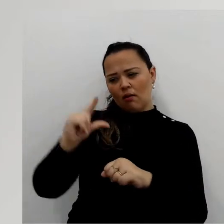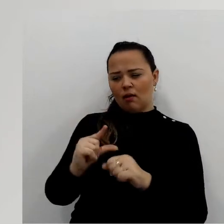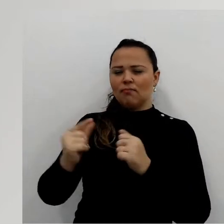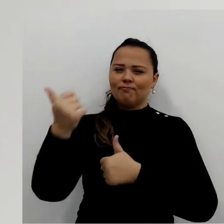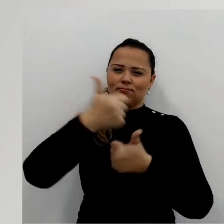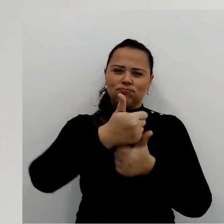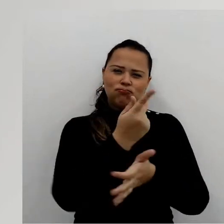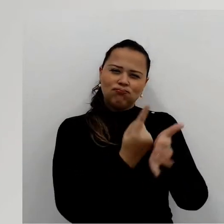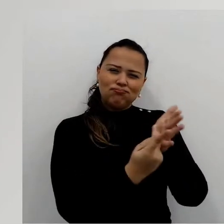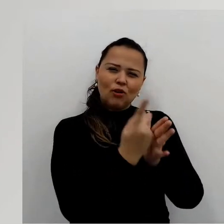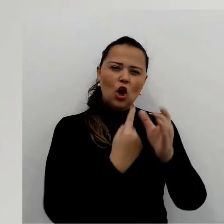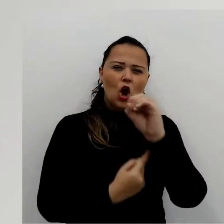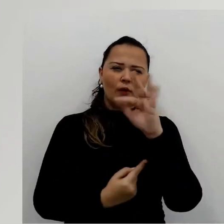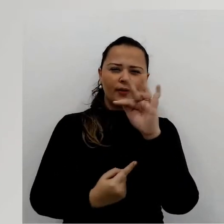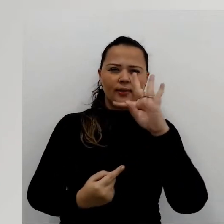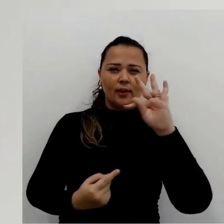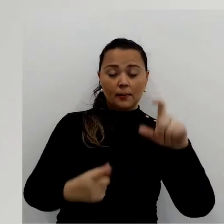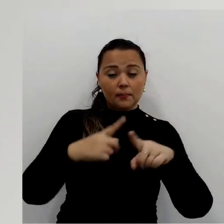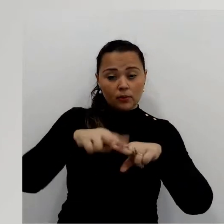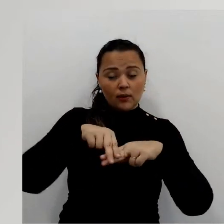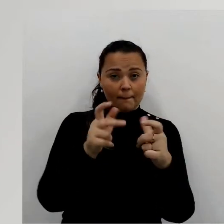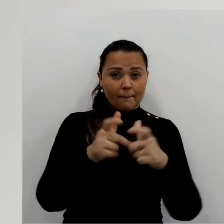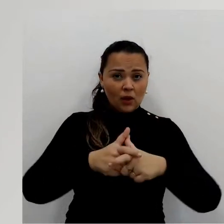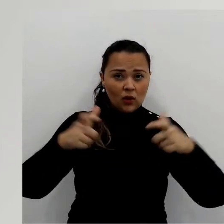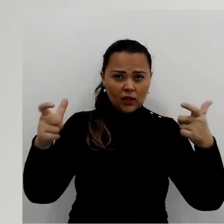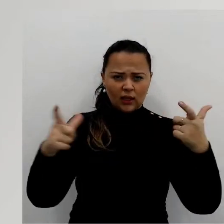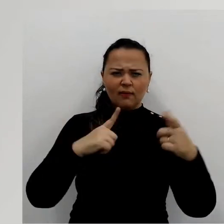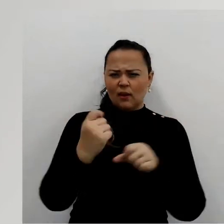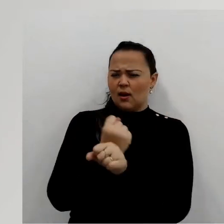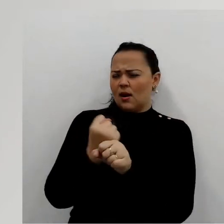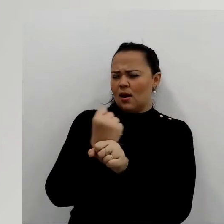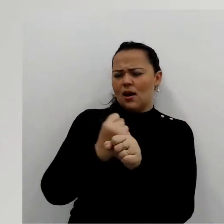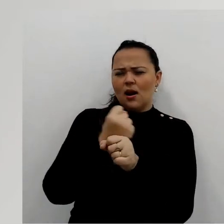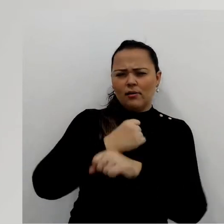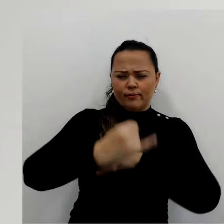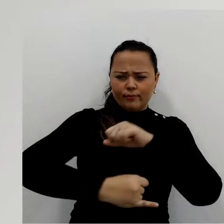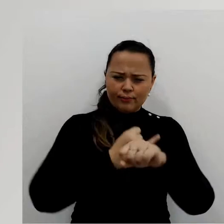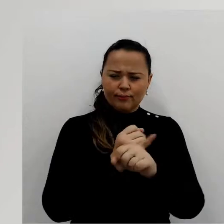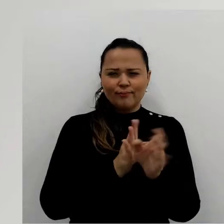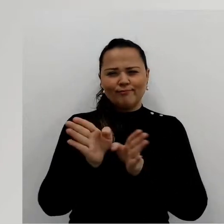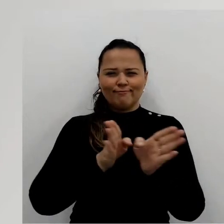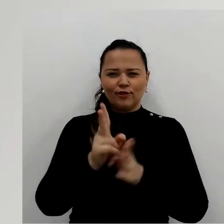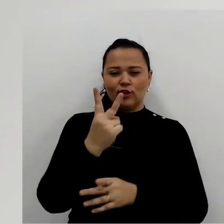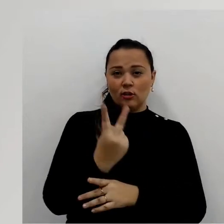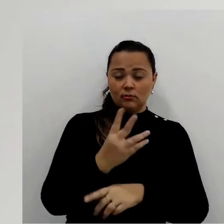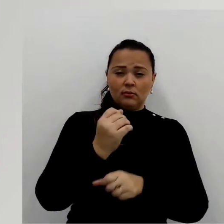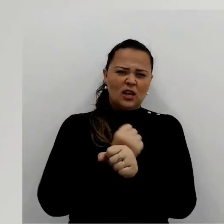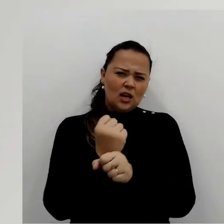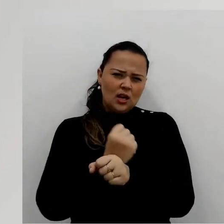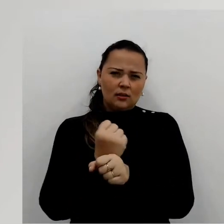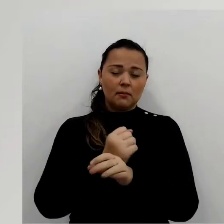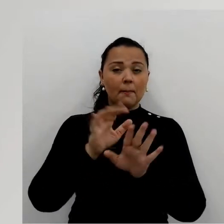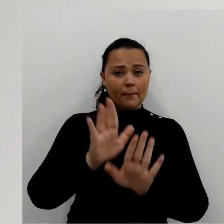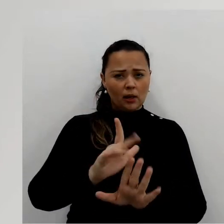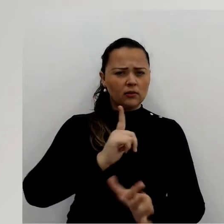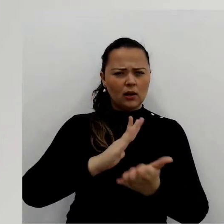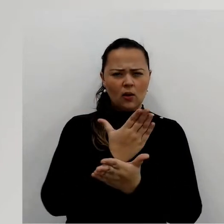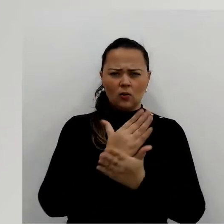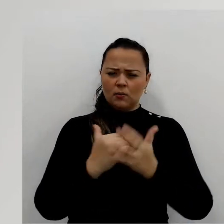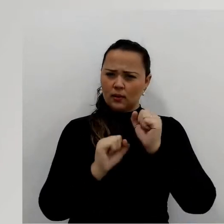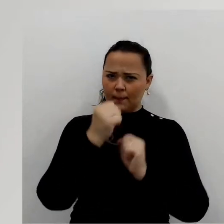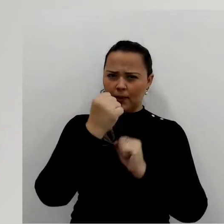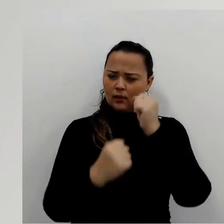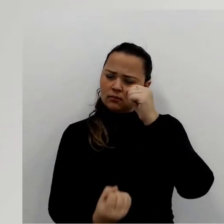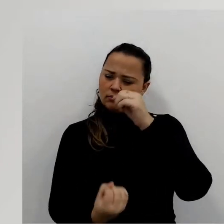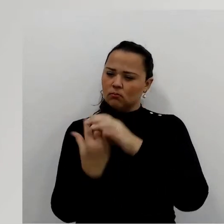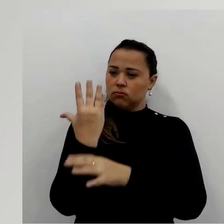printers today have both offset and digital. However, there are markets growing up where they don't need the long runs, where